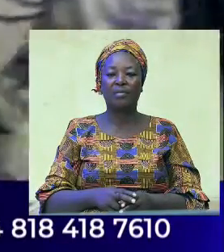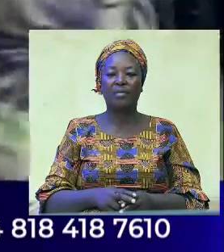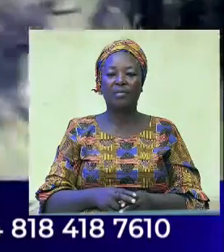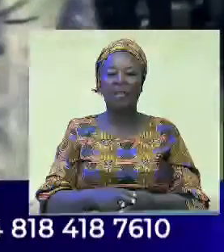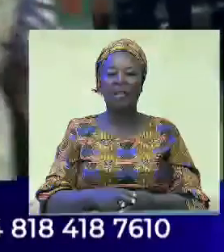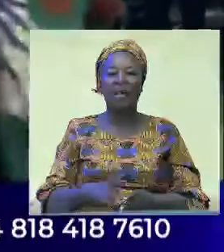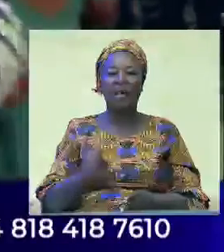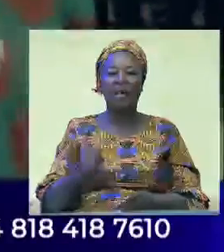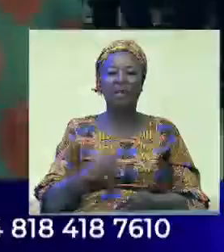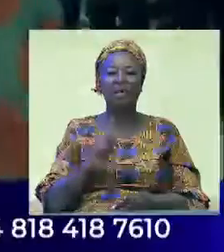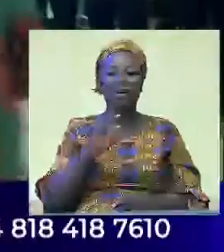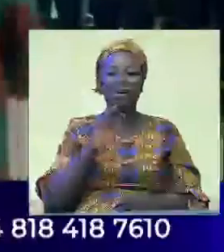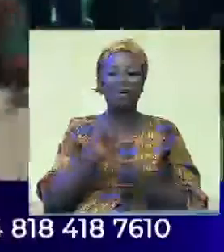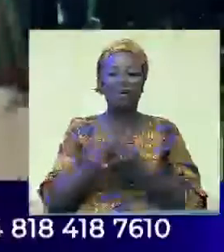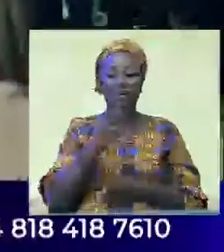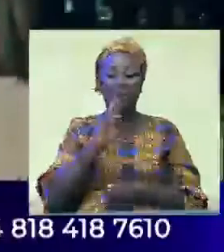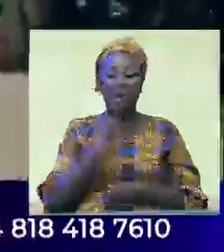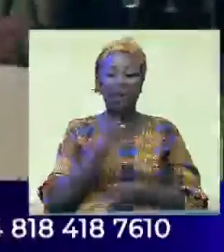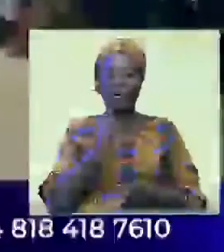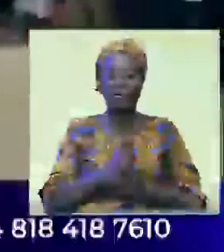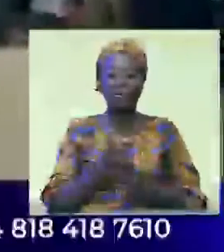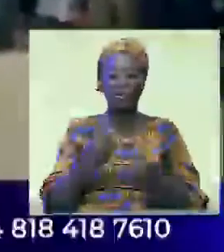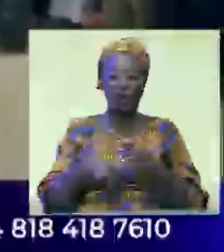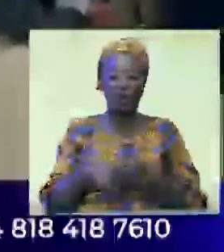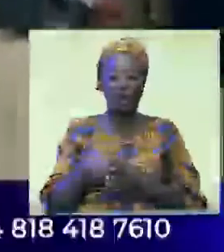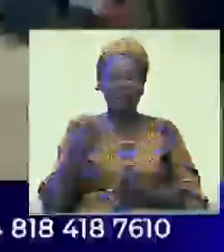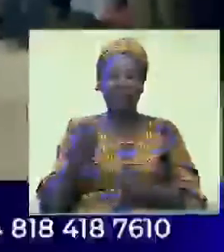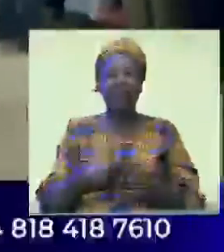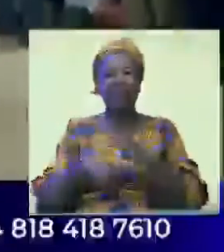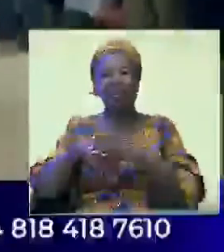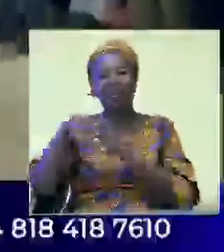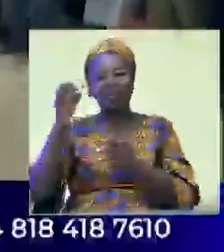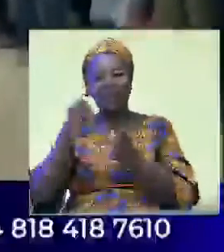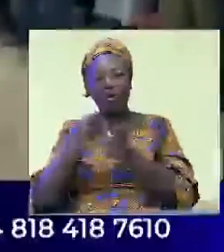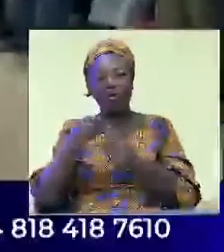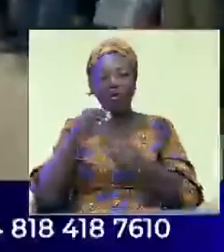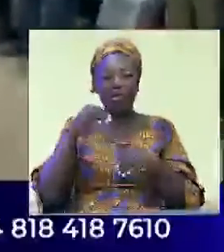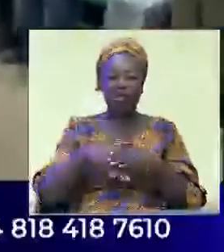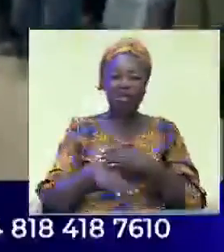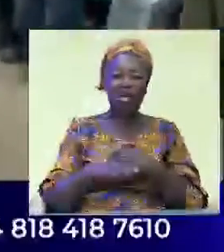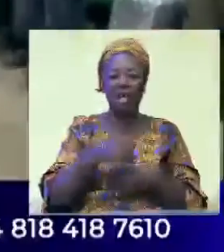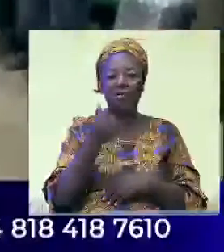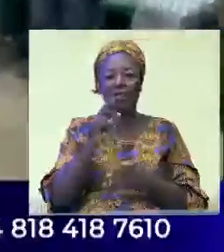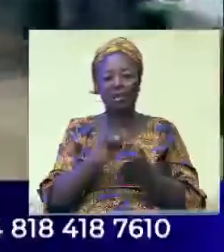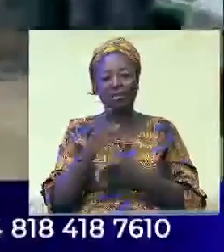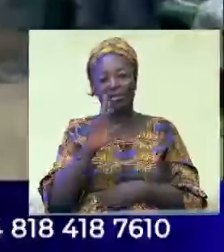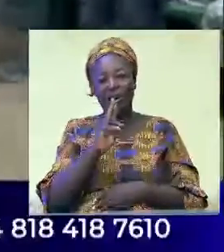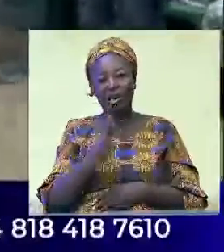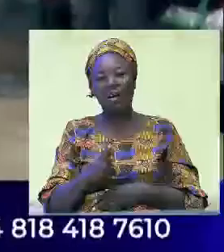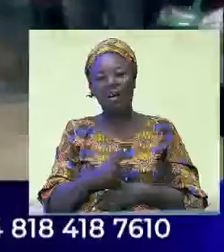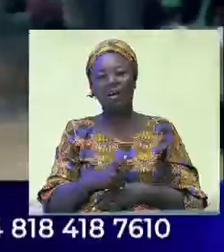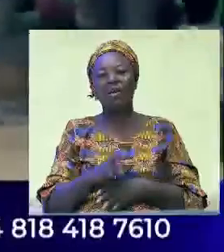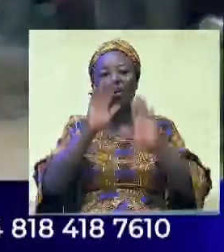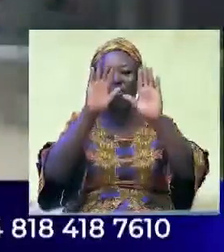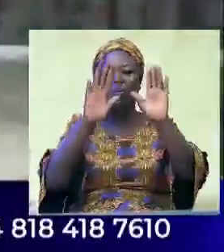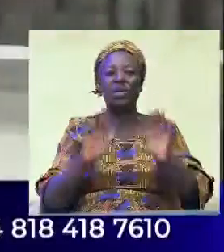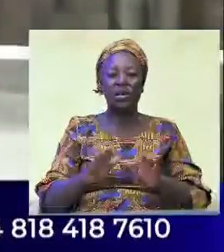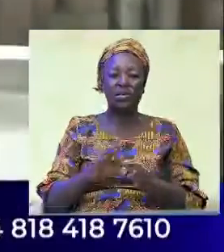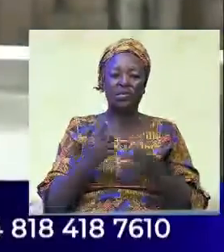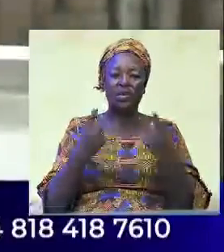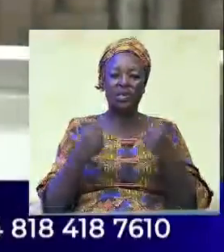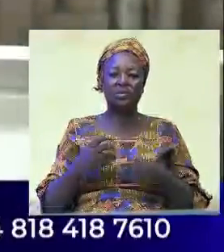to hall number 6. Bring them out from outside, from inside, everywhere you are.